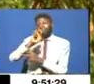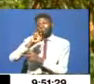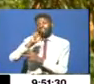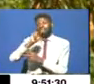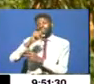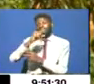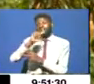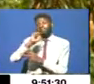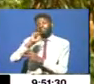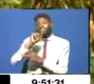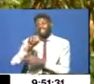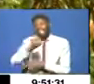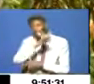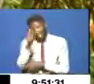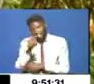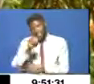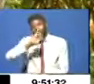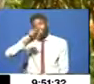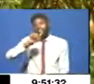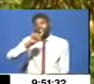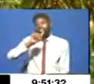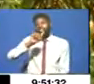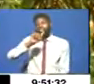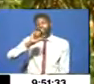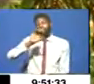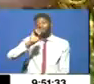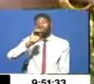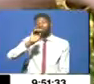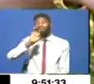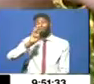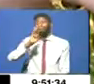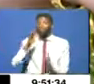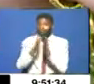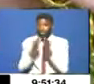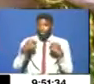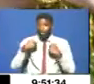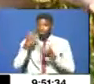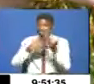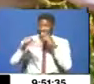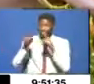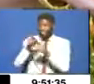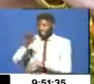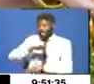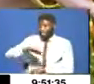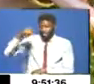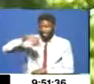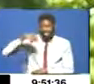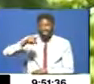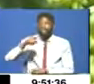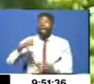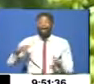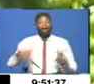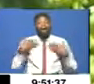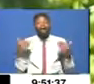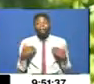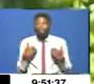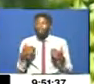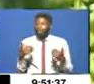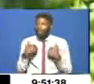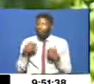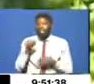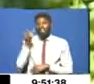me, my own university, was doing this area. So he was very excited to have a colleague in